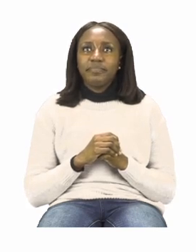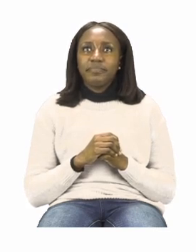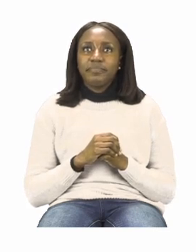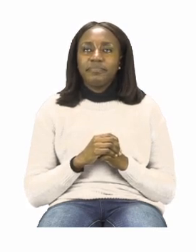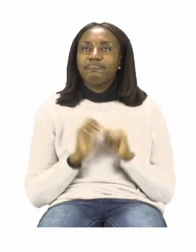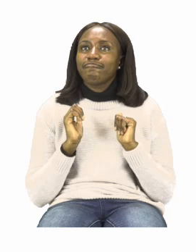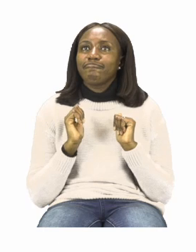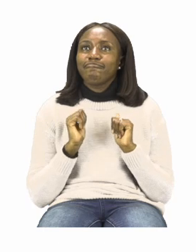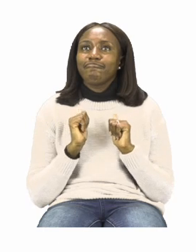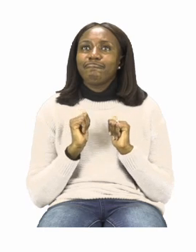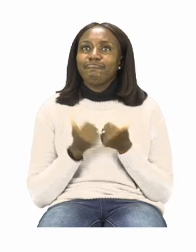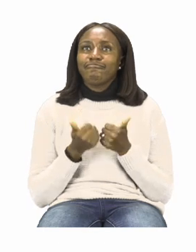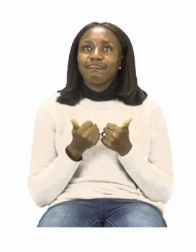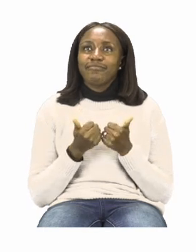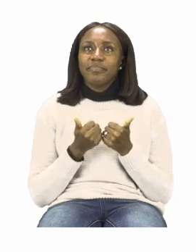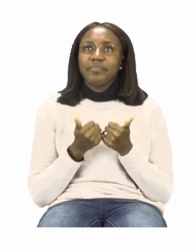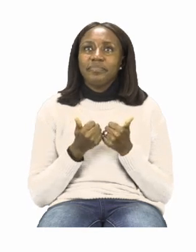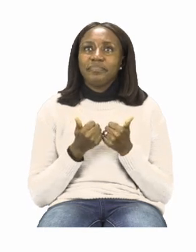Good job, everyone.